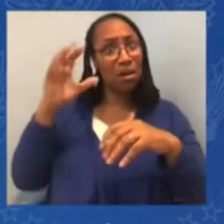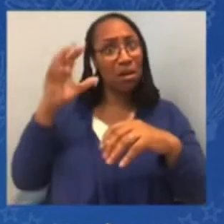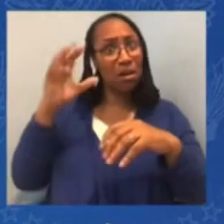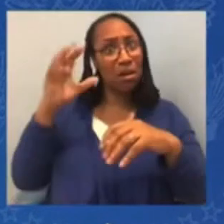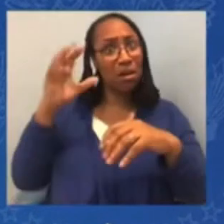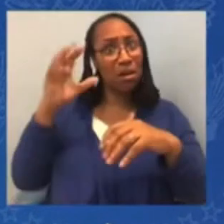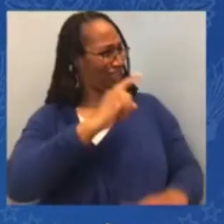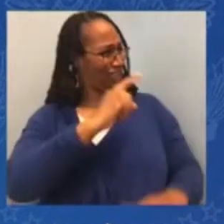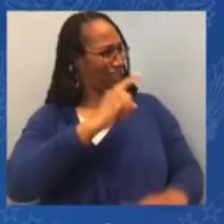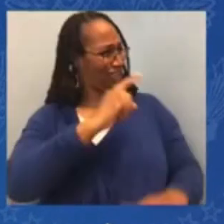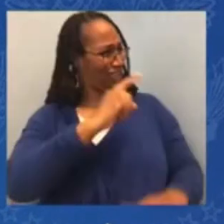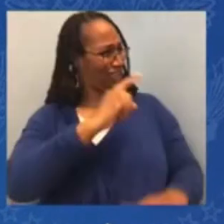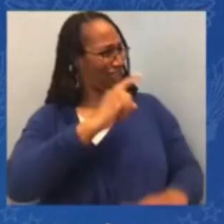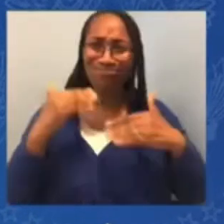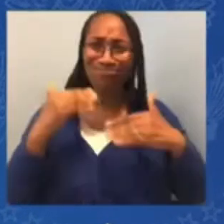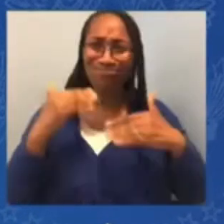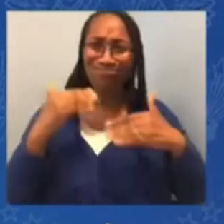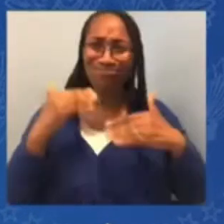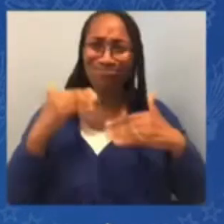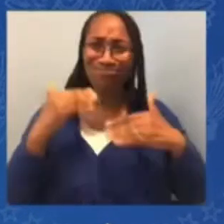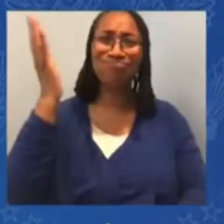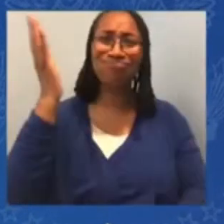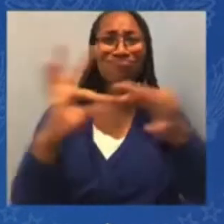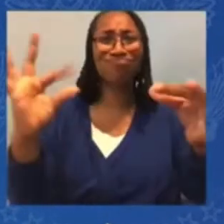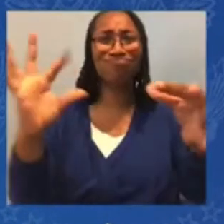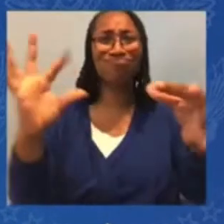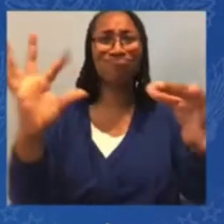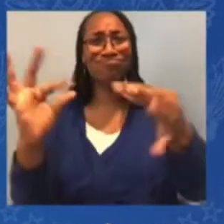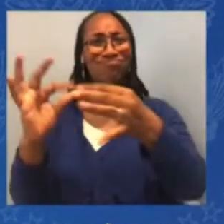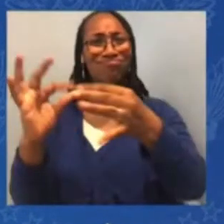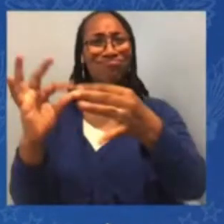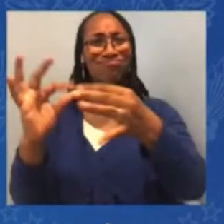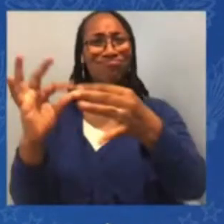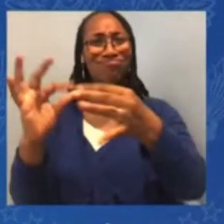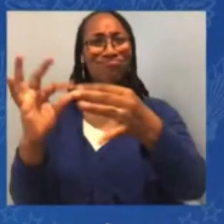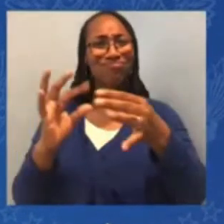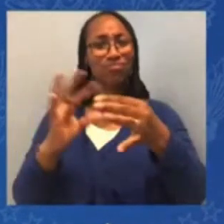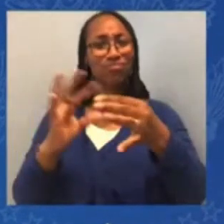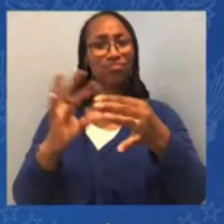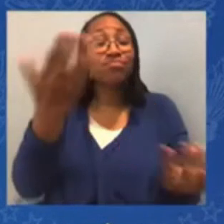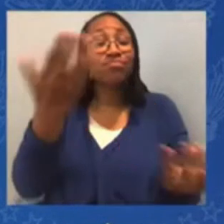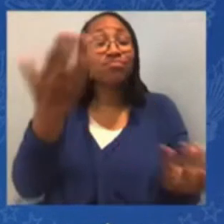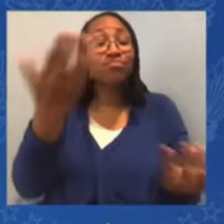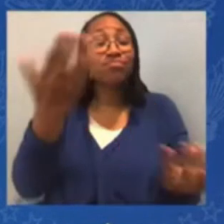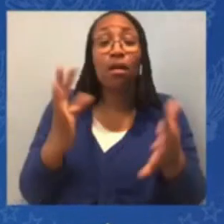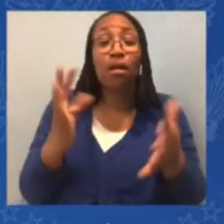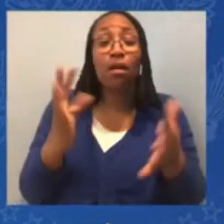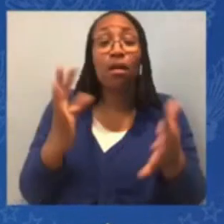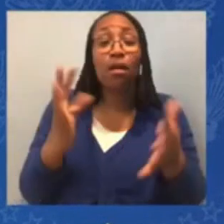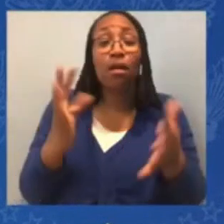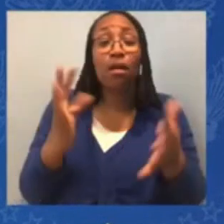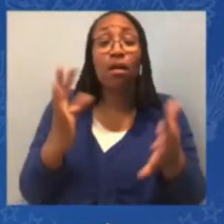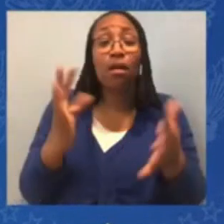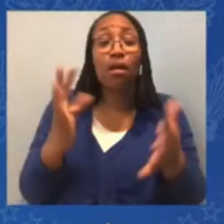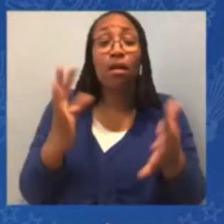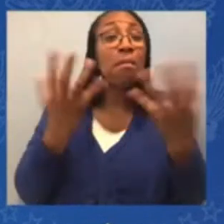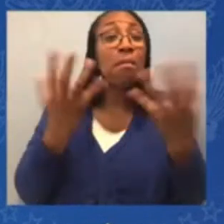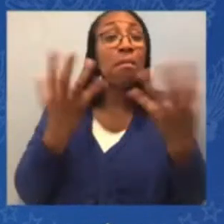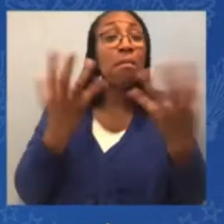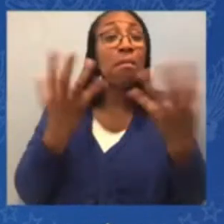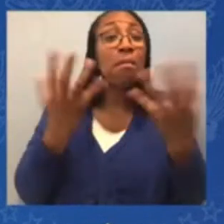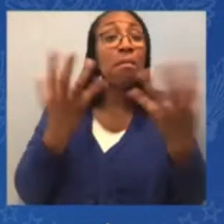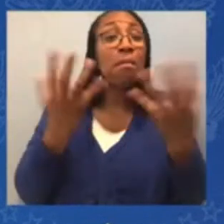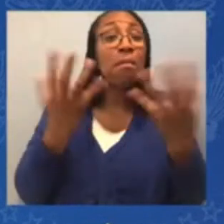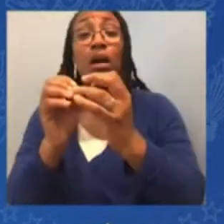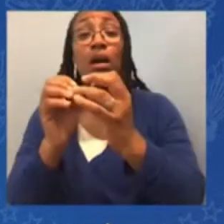that momentum. And along with his daily support of our month-long talks, Joe Biden is